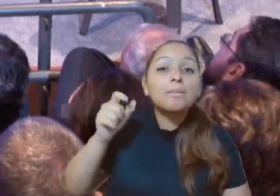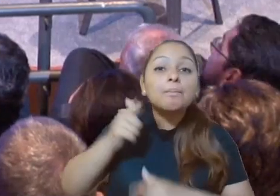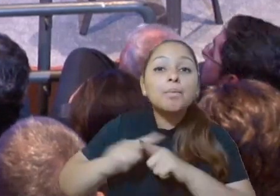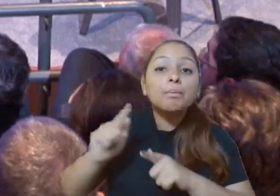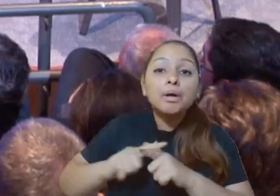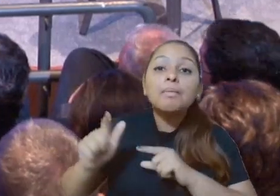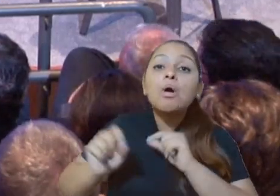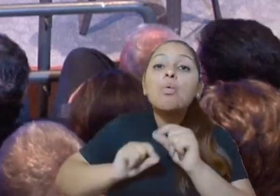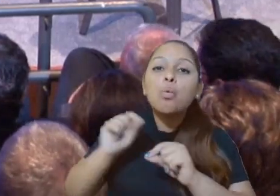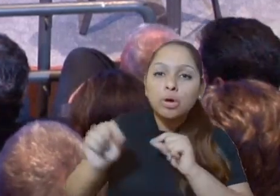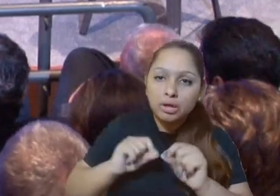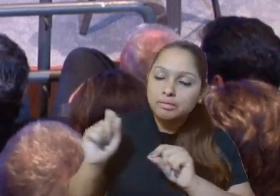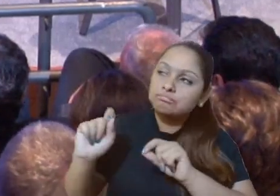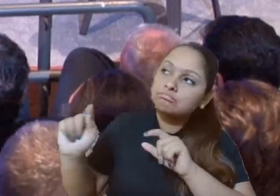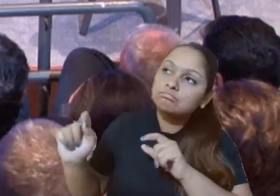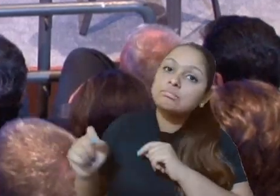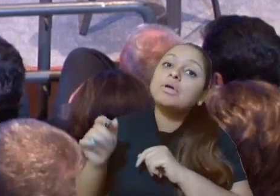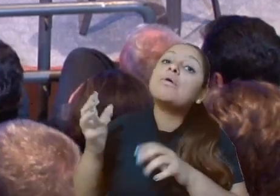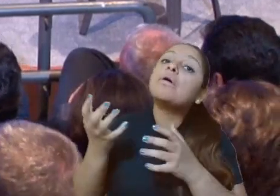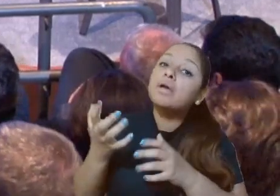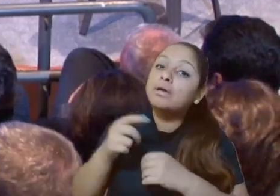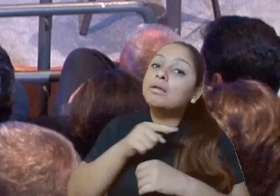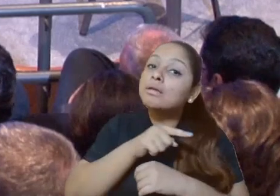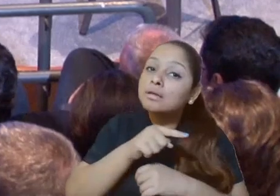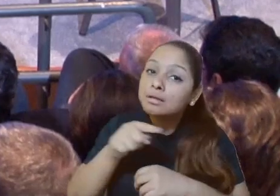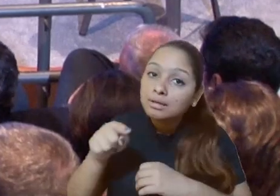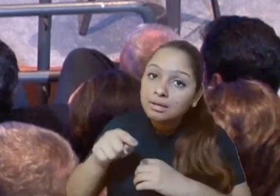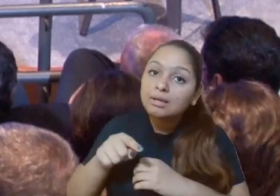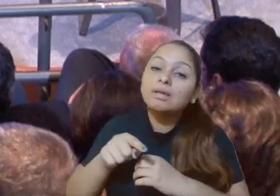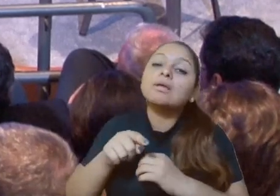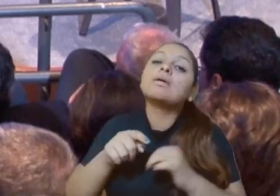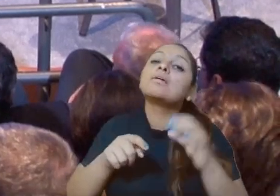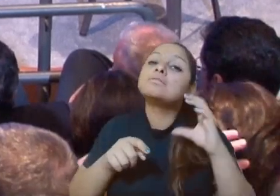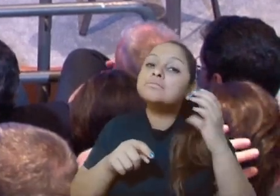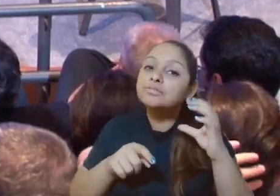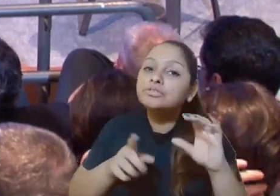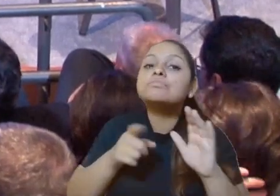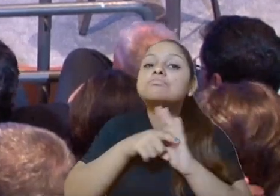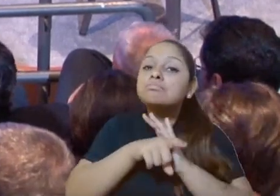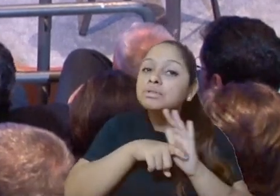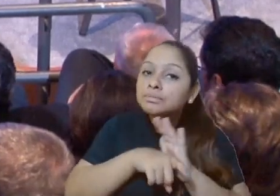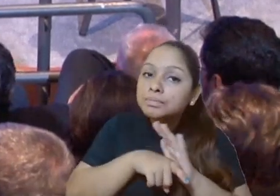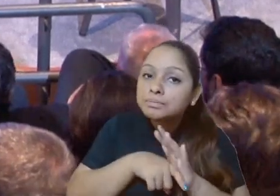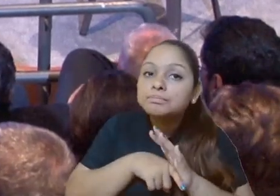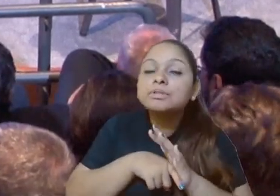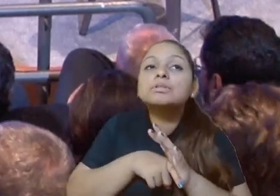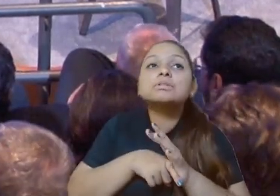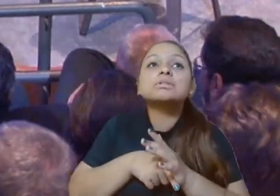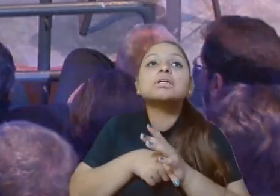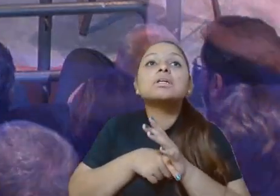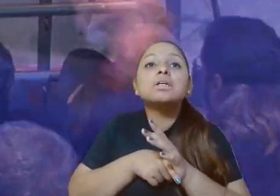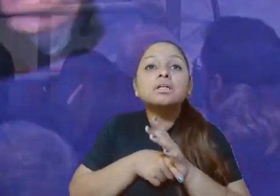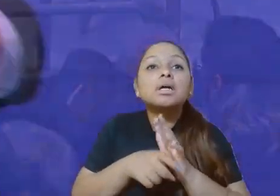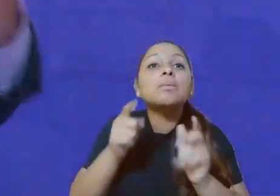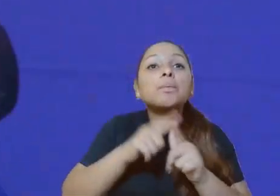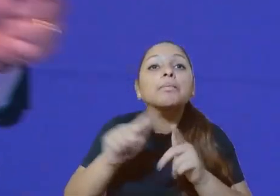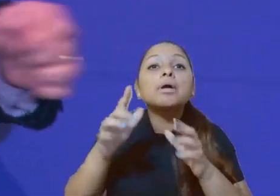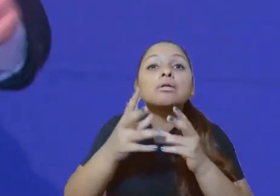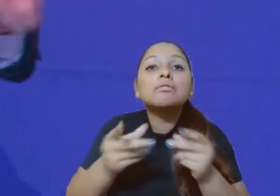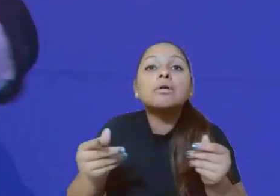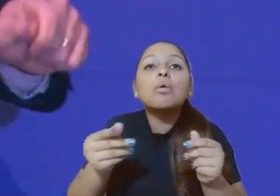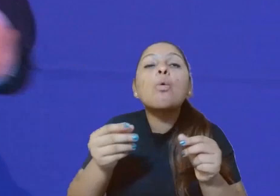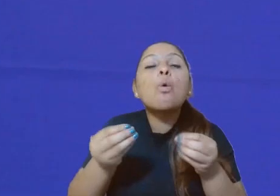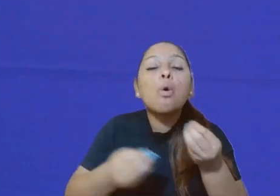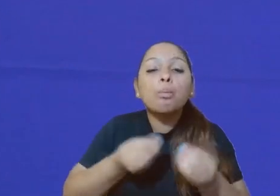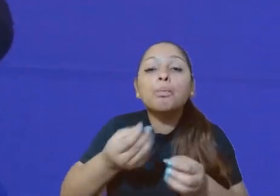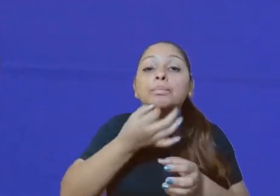the market, I want the people, the researchers, come to me and bring some solutions. It's not apps. It's